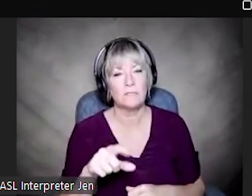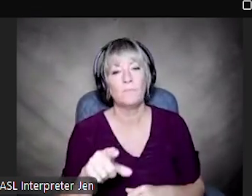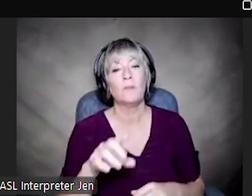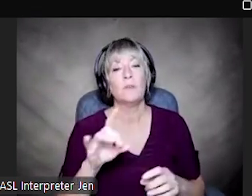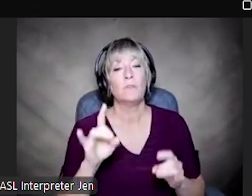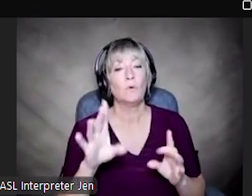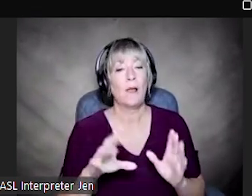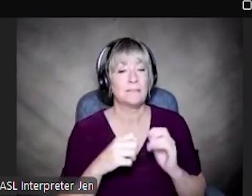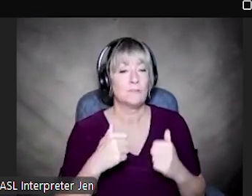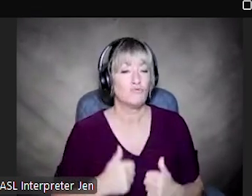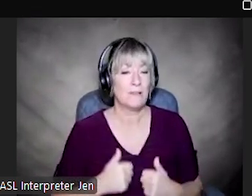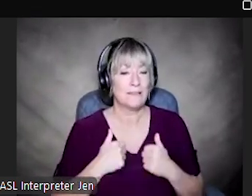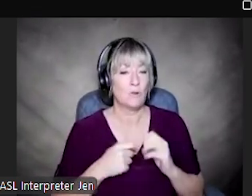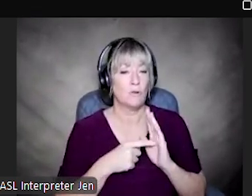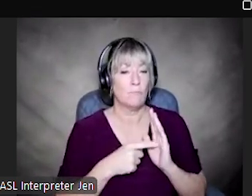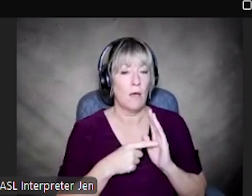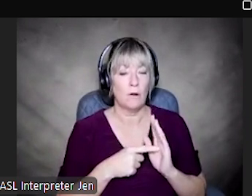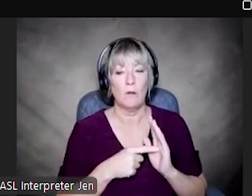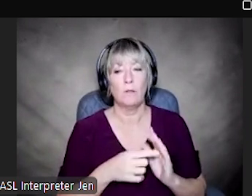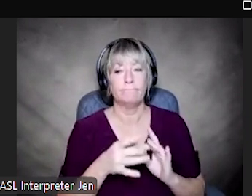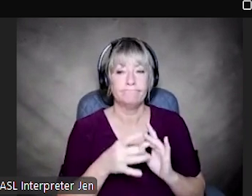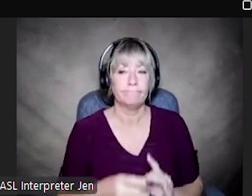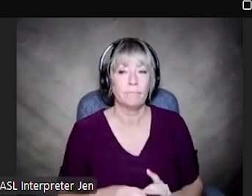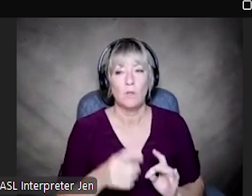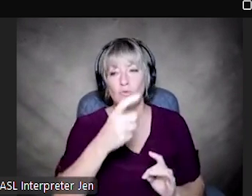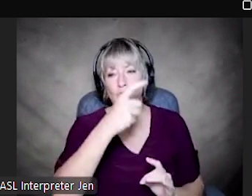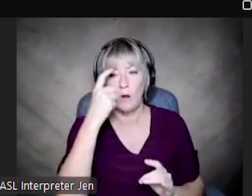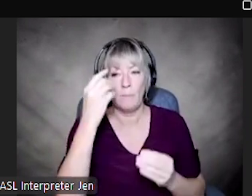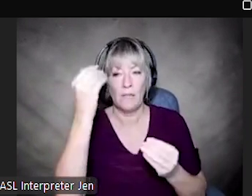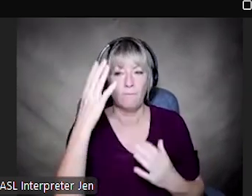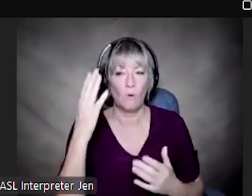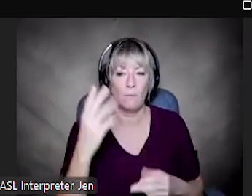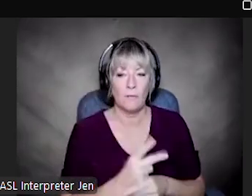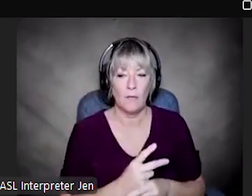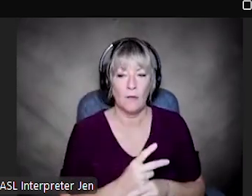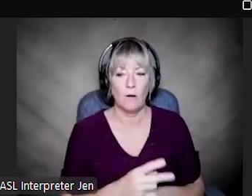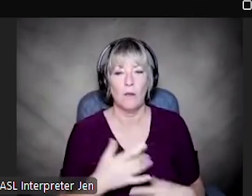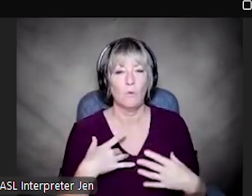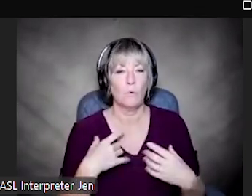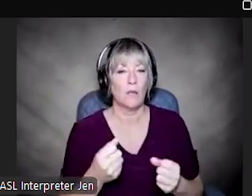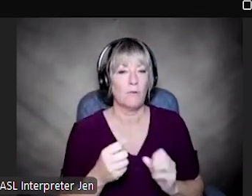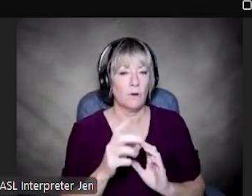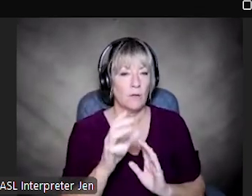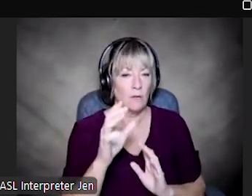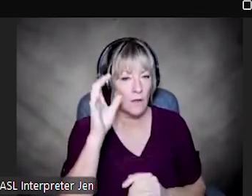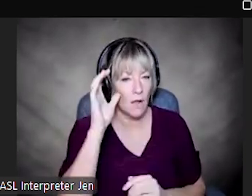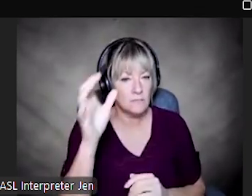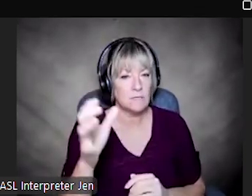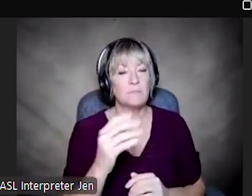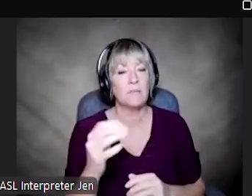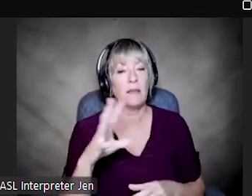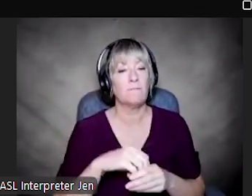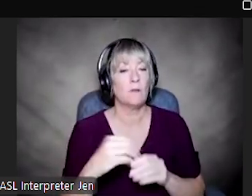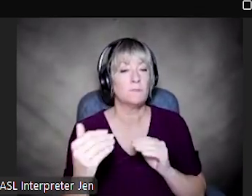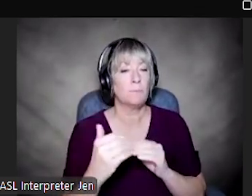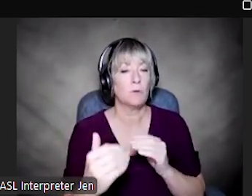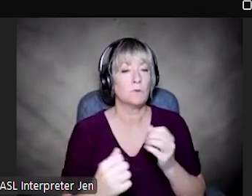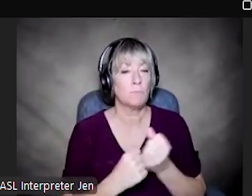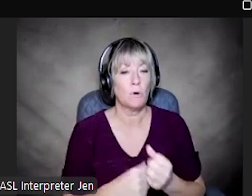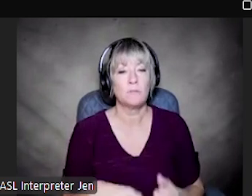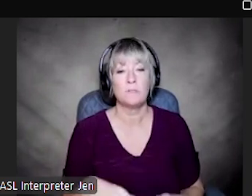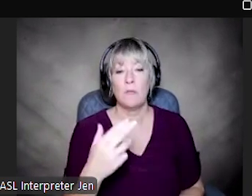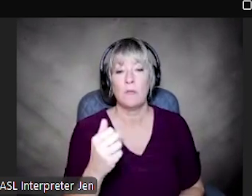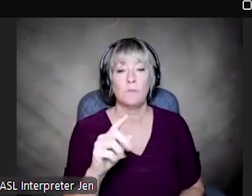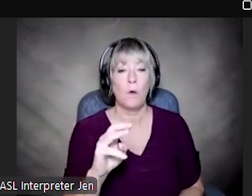residential model is grounded in trauma-informed care, recovery principles, and involves peer support. The hallmark, though, of